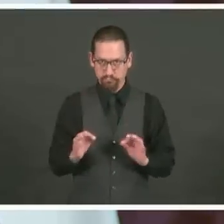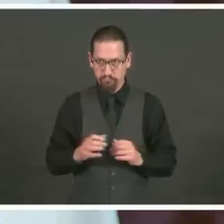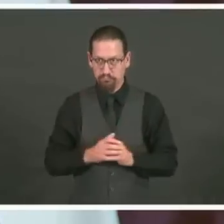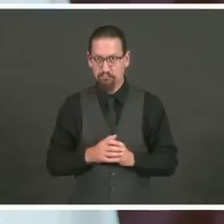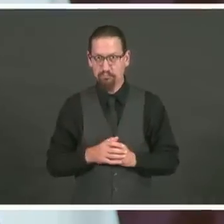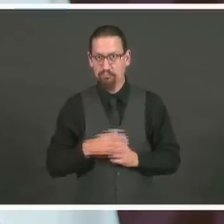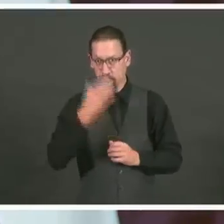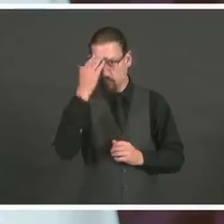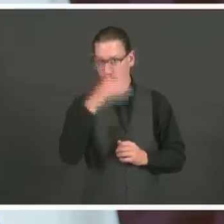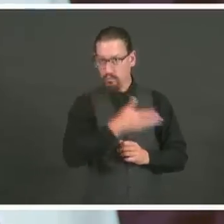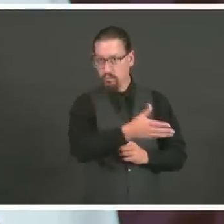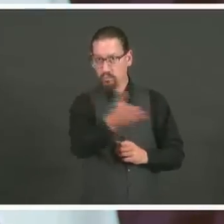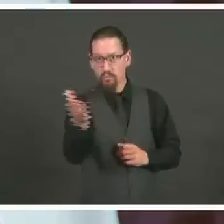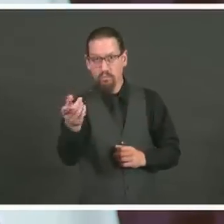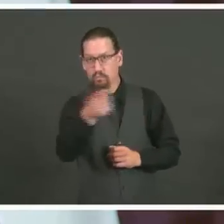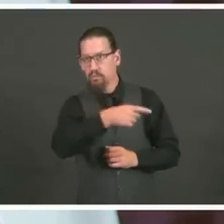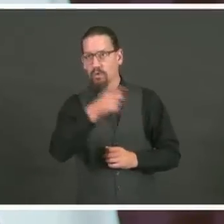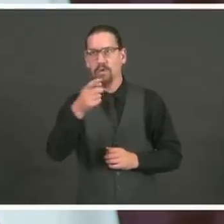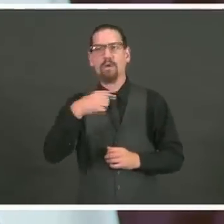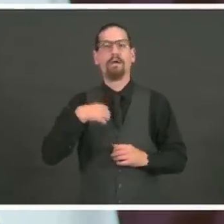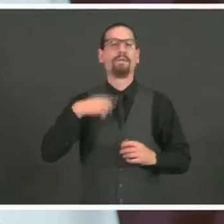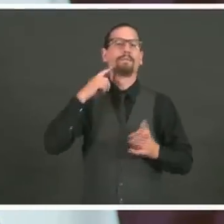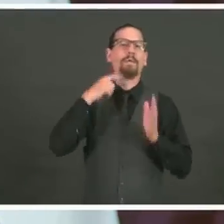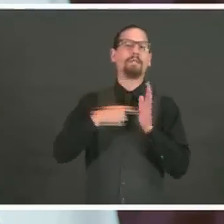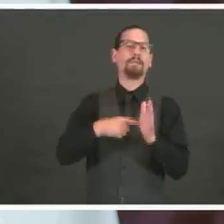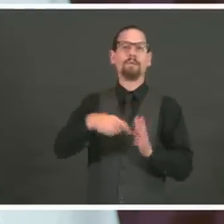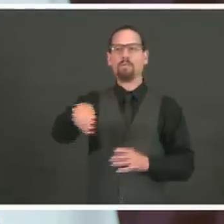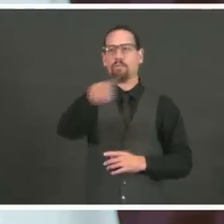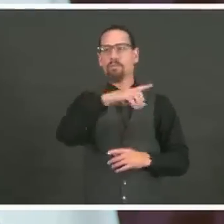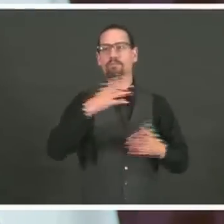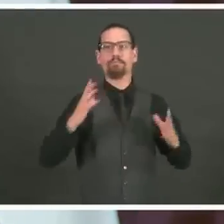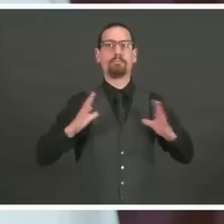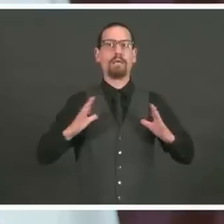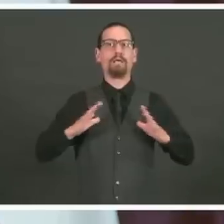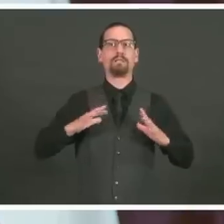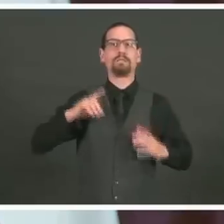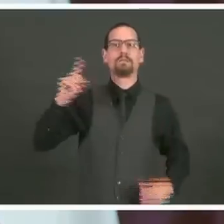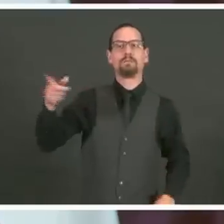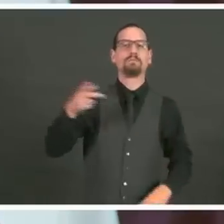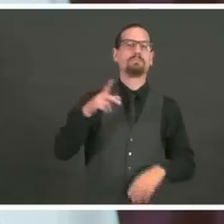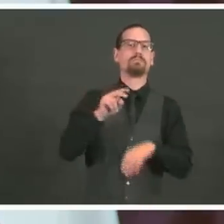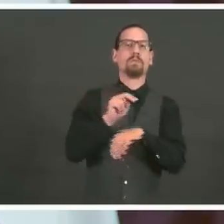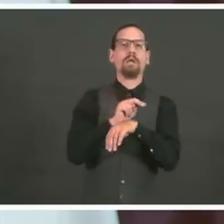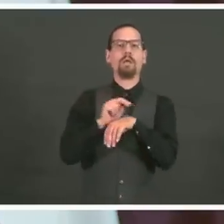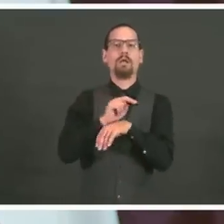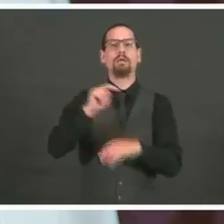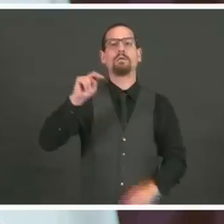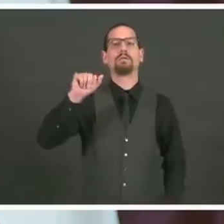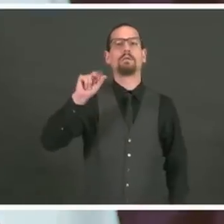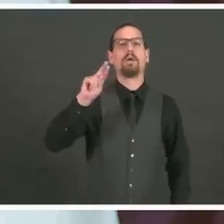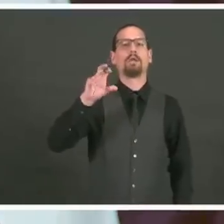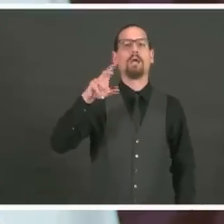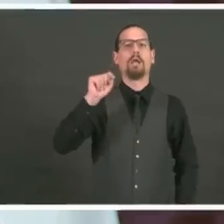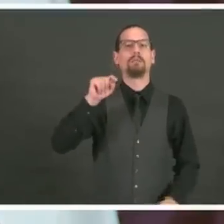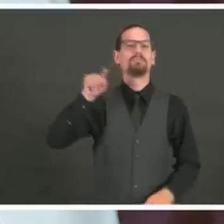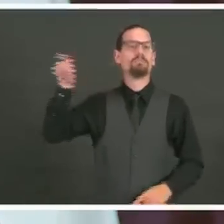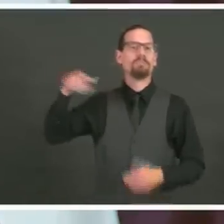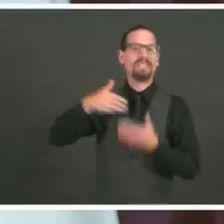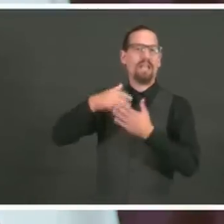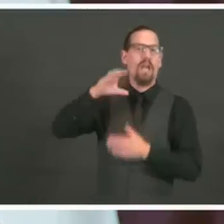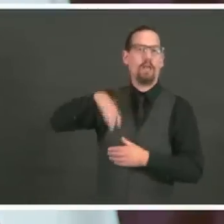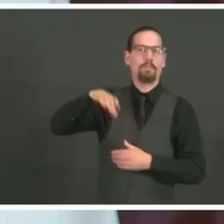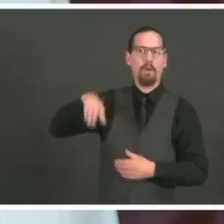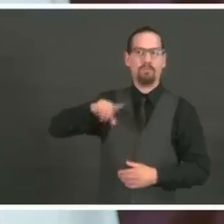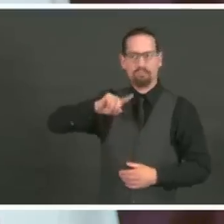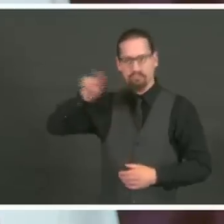a Nantucket vacation in a couple of weeks, plan accordingly, because it could take a couple days or a few days to go ahead